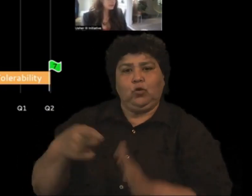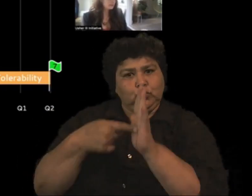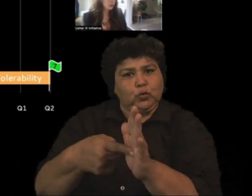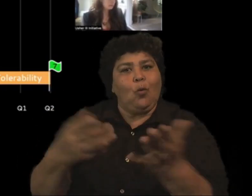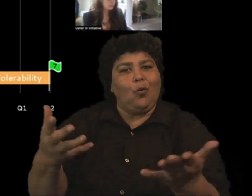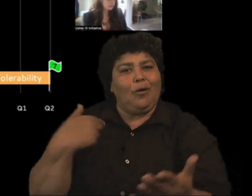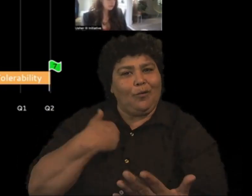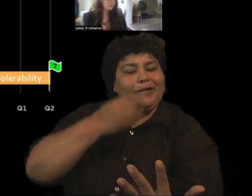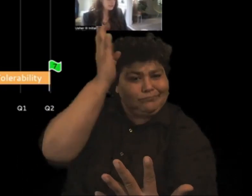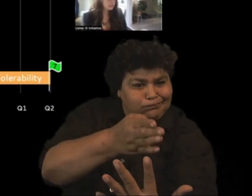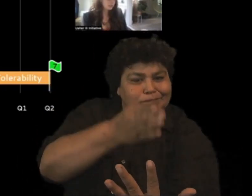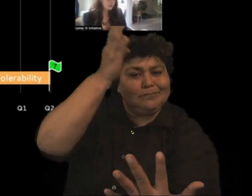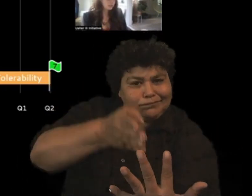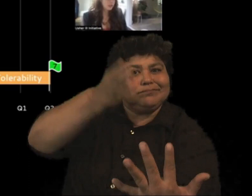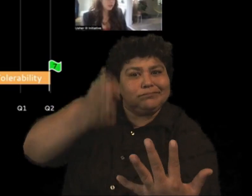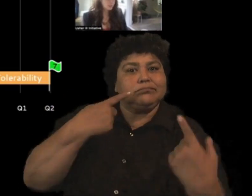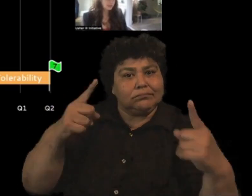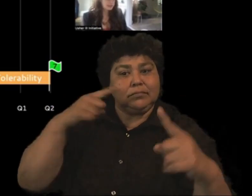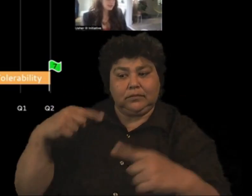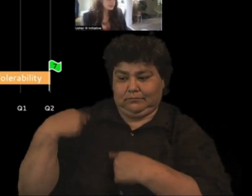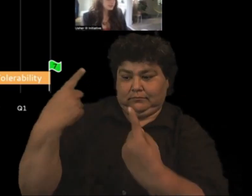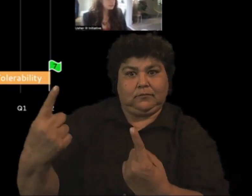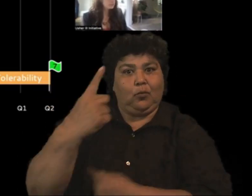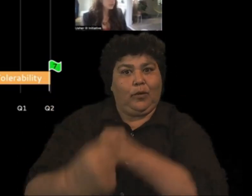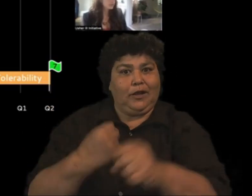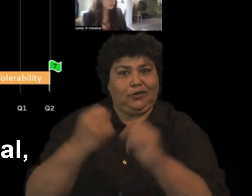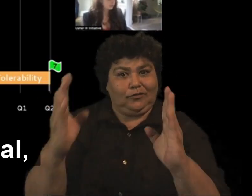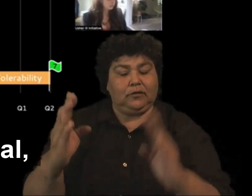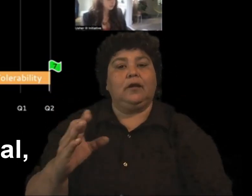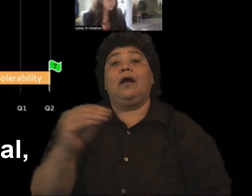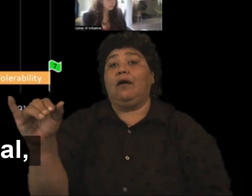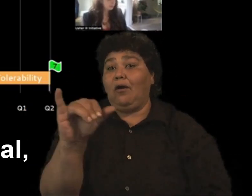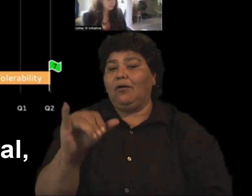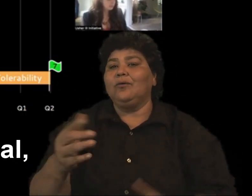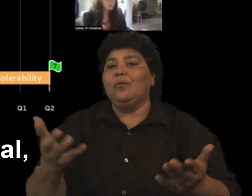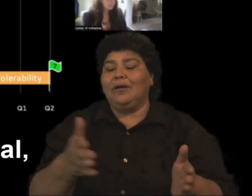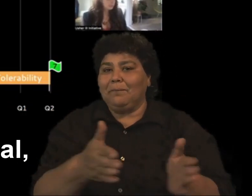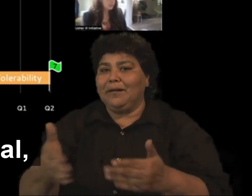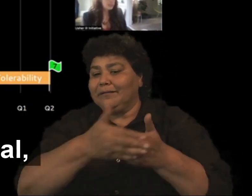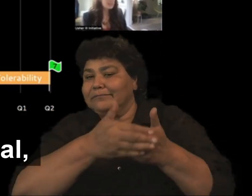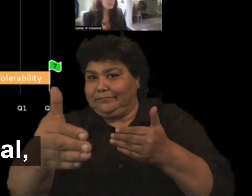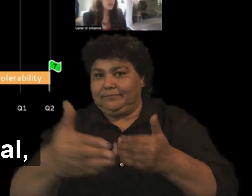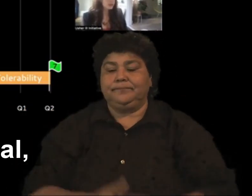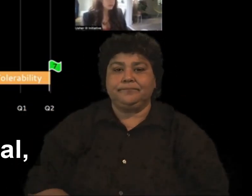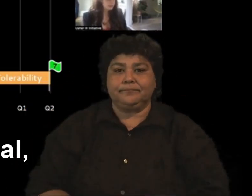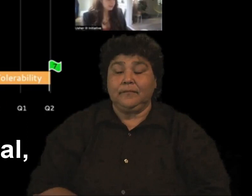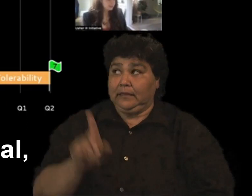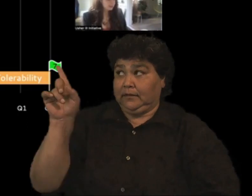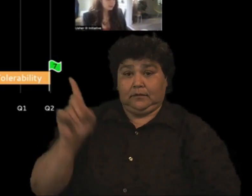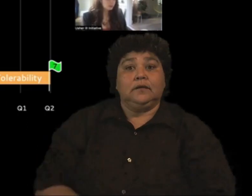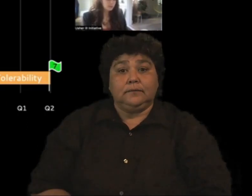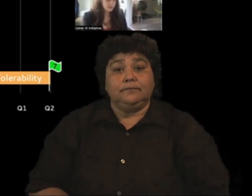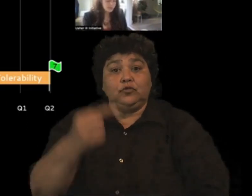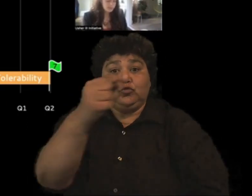we have accomplished over the last year, as well as the activities we've planned moving forward. In this slide, the